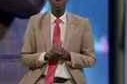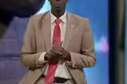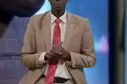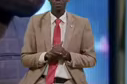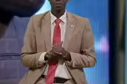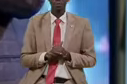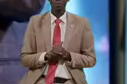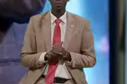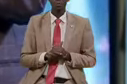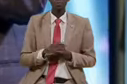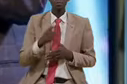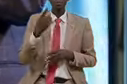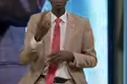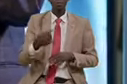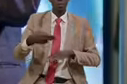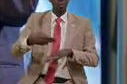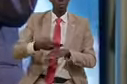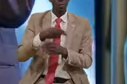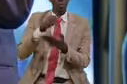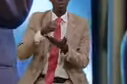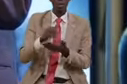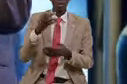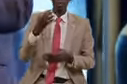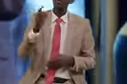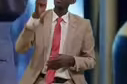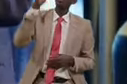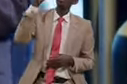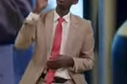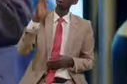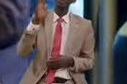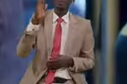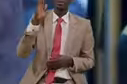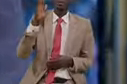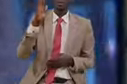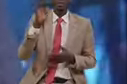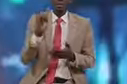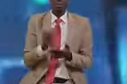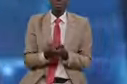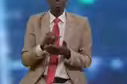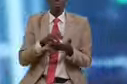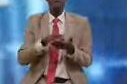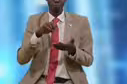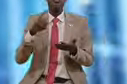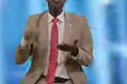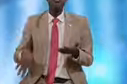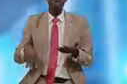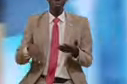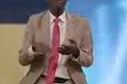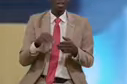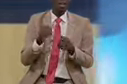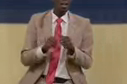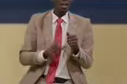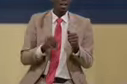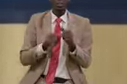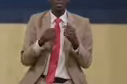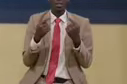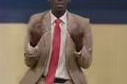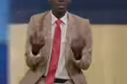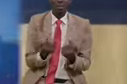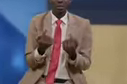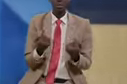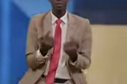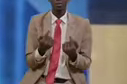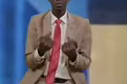The Lamb of God that taketh away every sin,